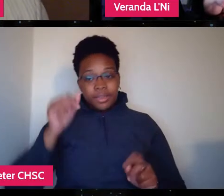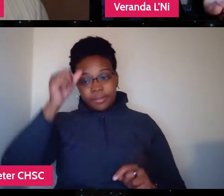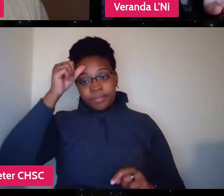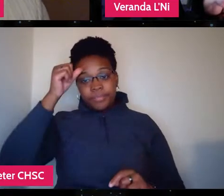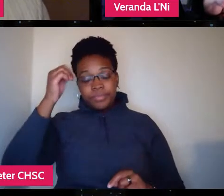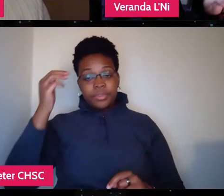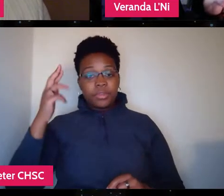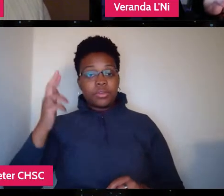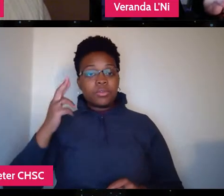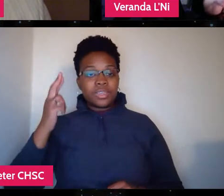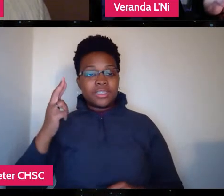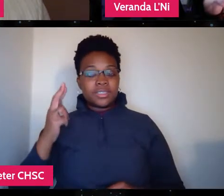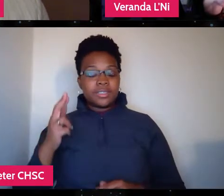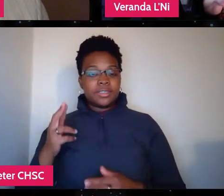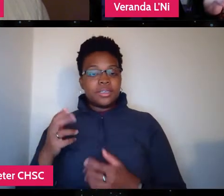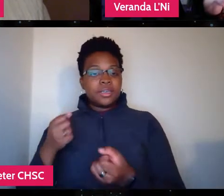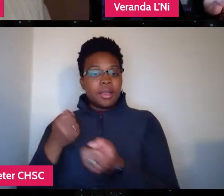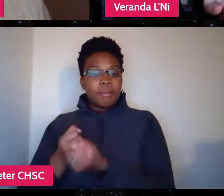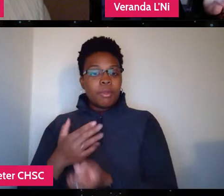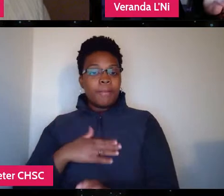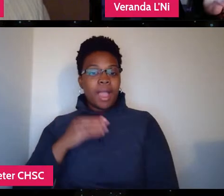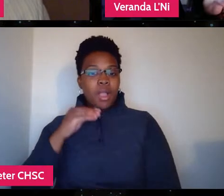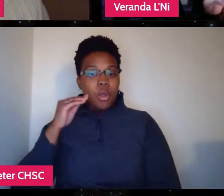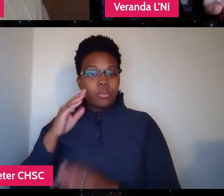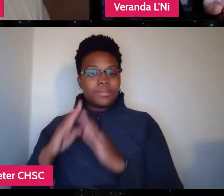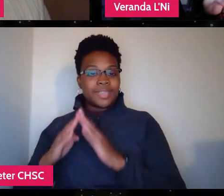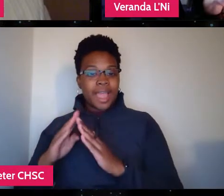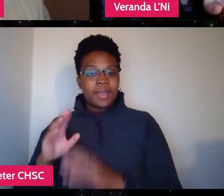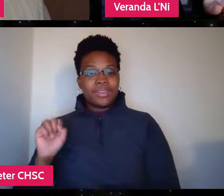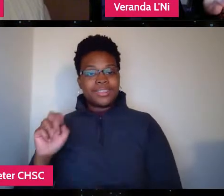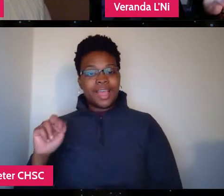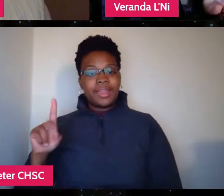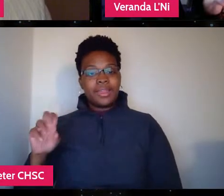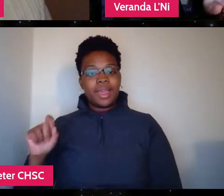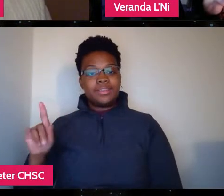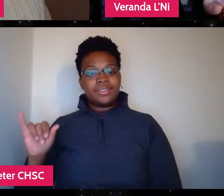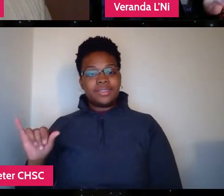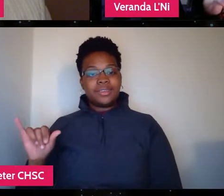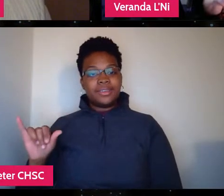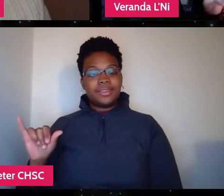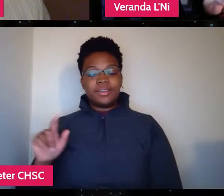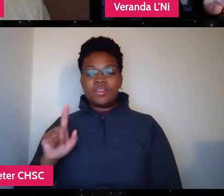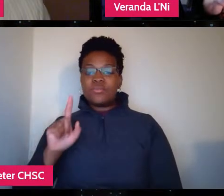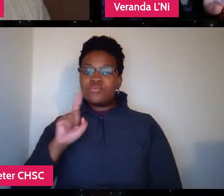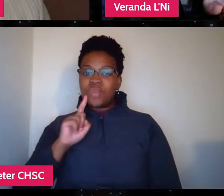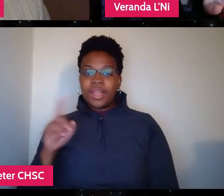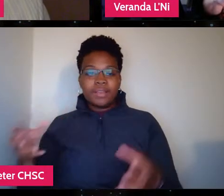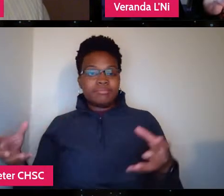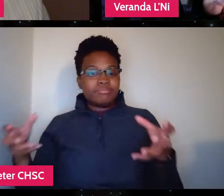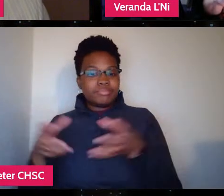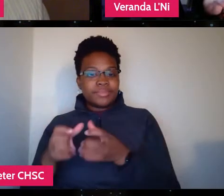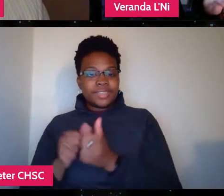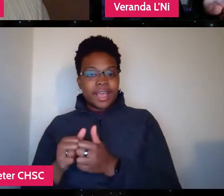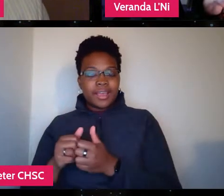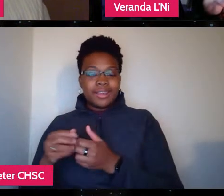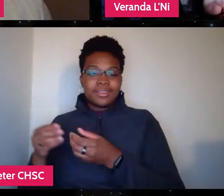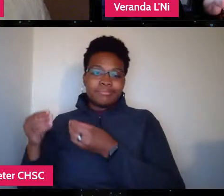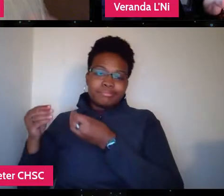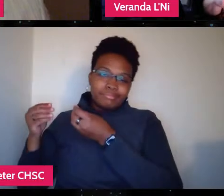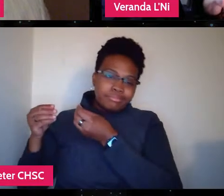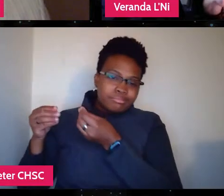to the support of my hometown in Sandusky that really came together and donated